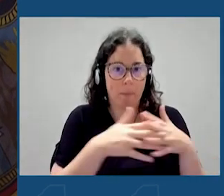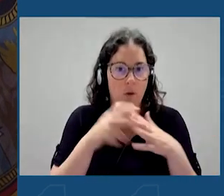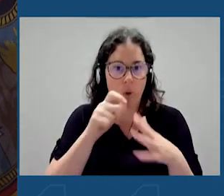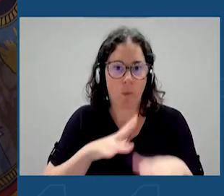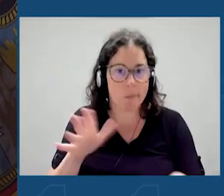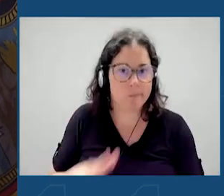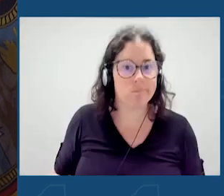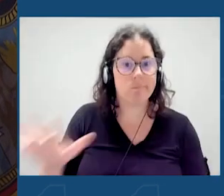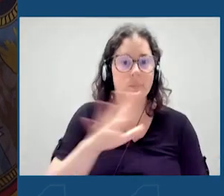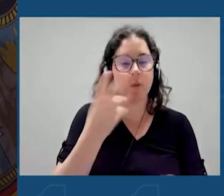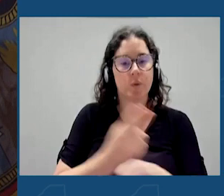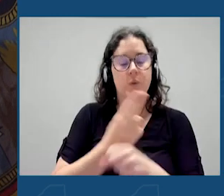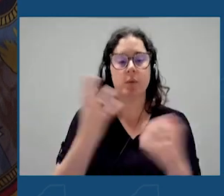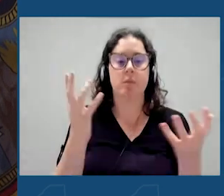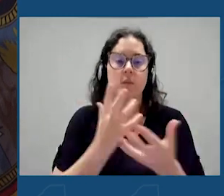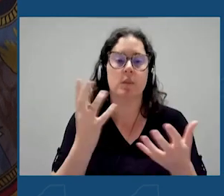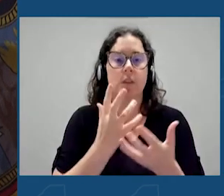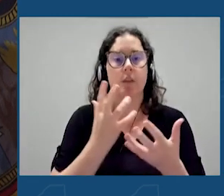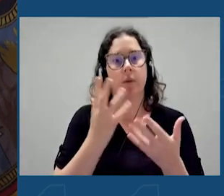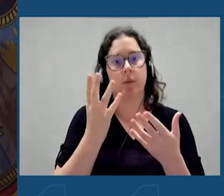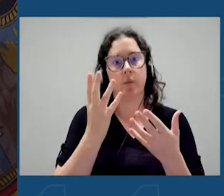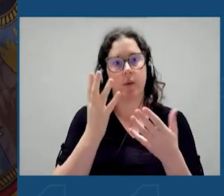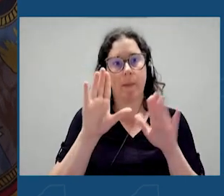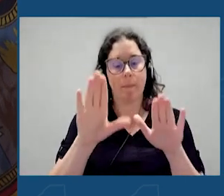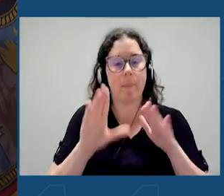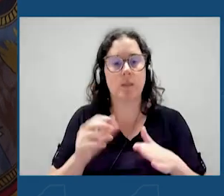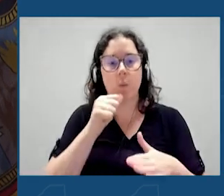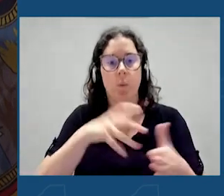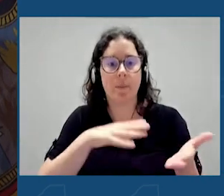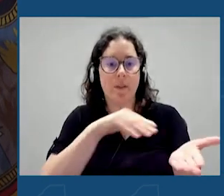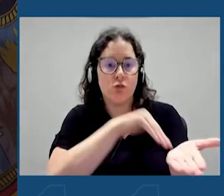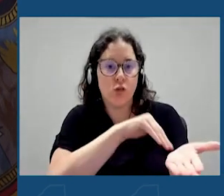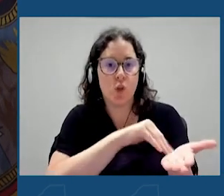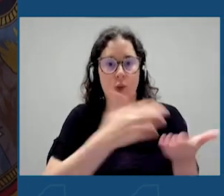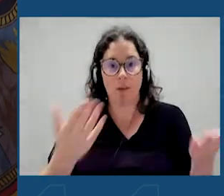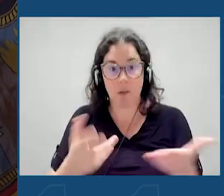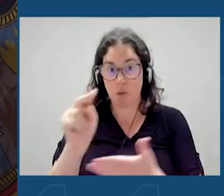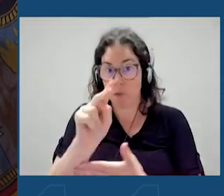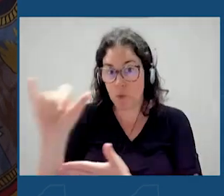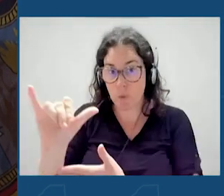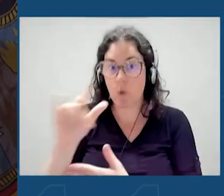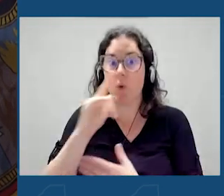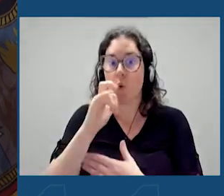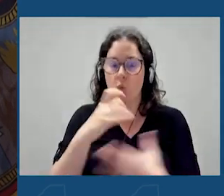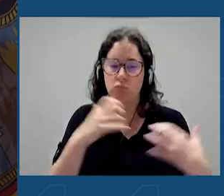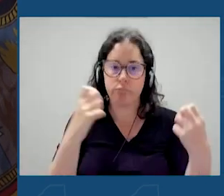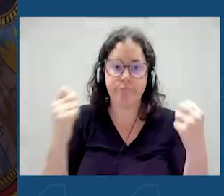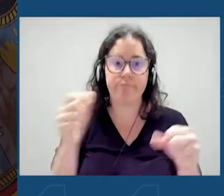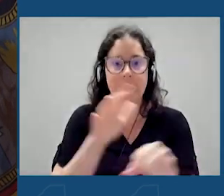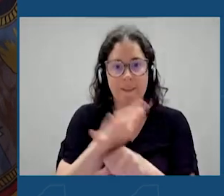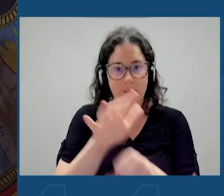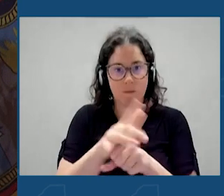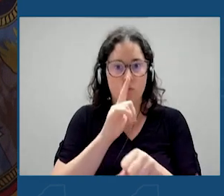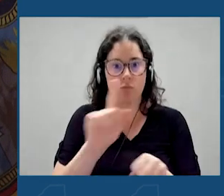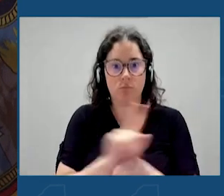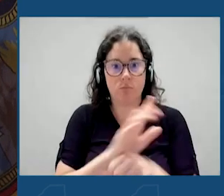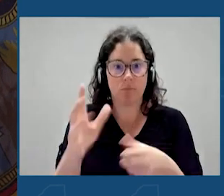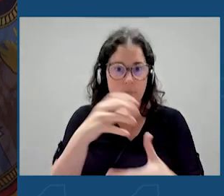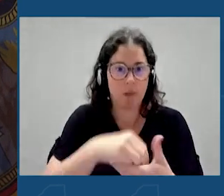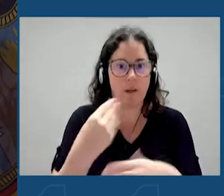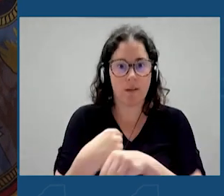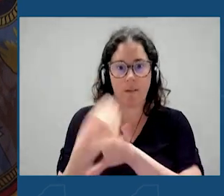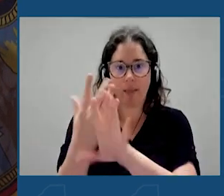these extraordinary women practitioners in New York who are courageous enough to engage in telemedicine